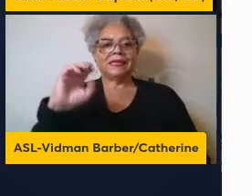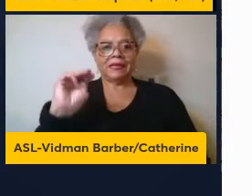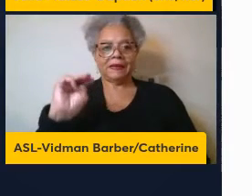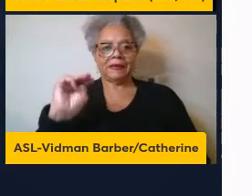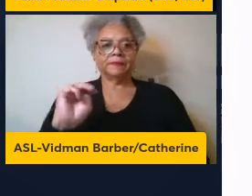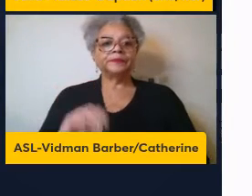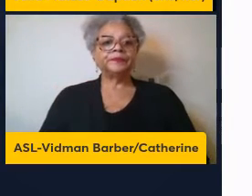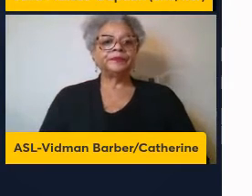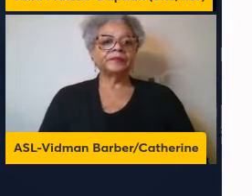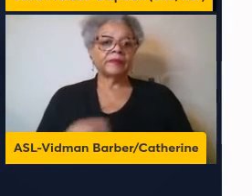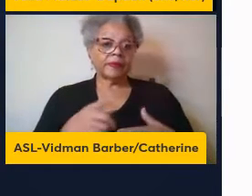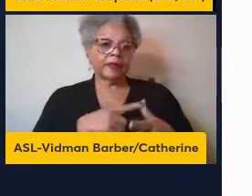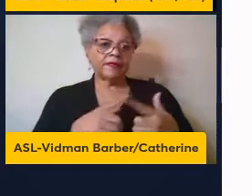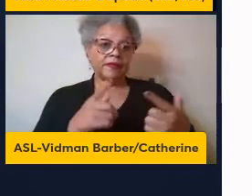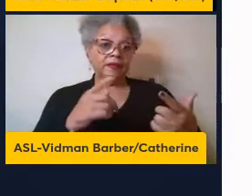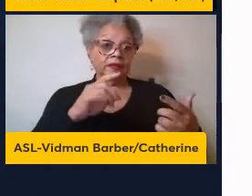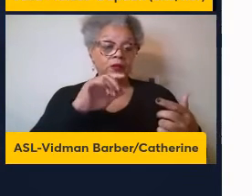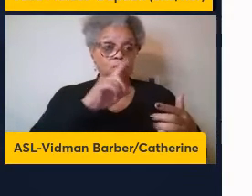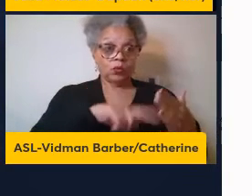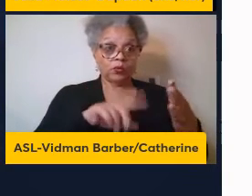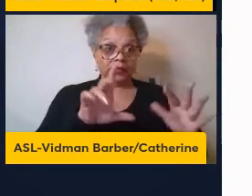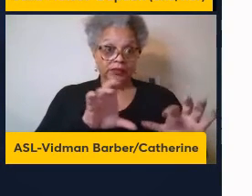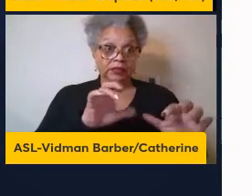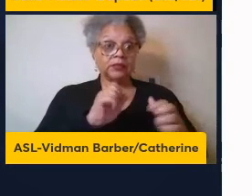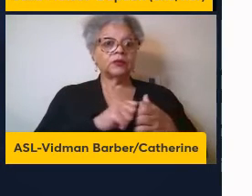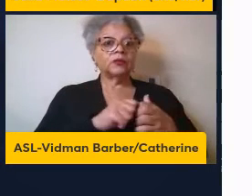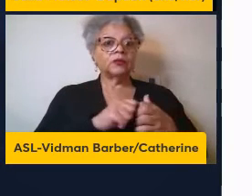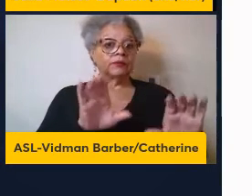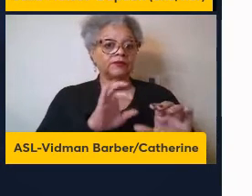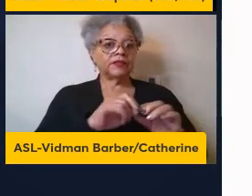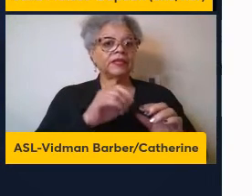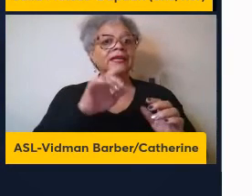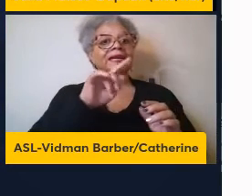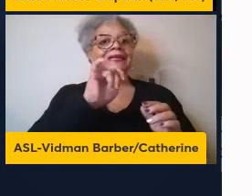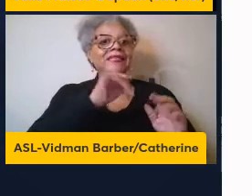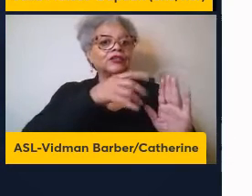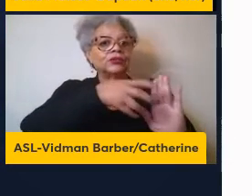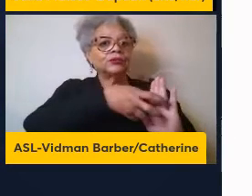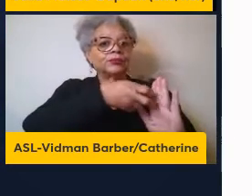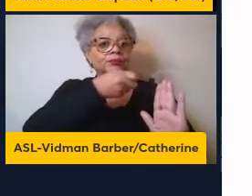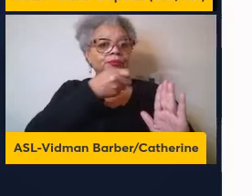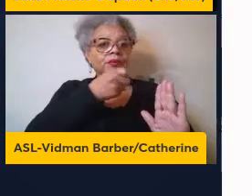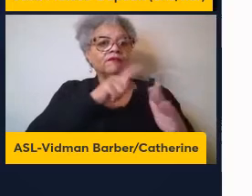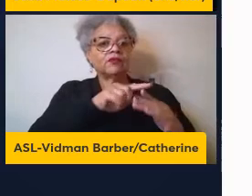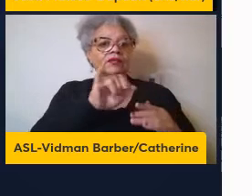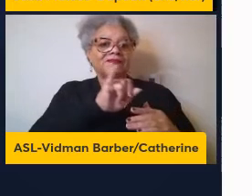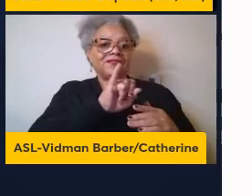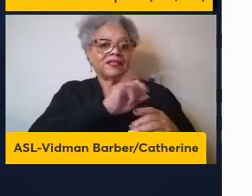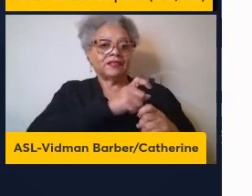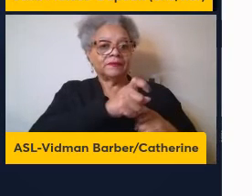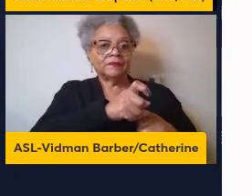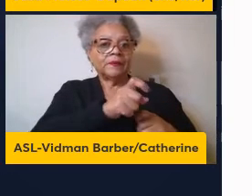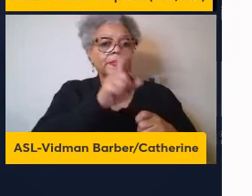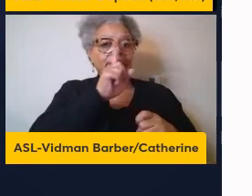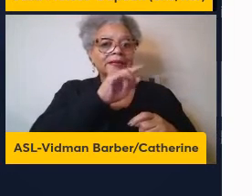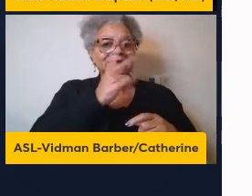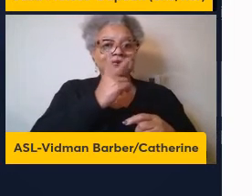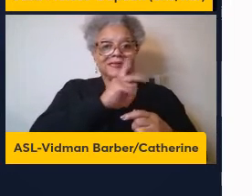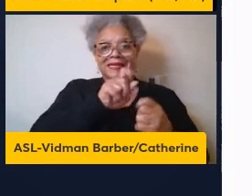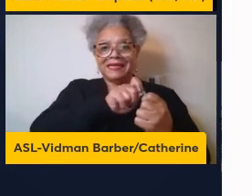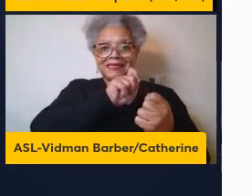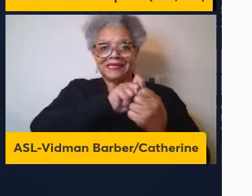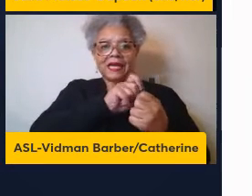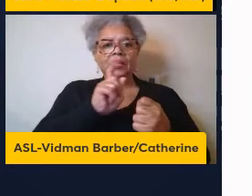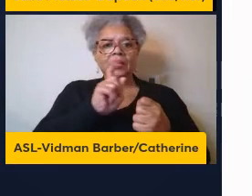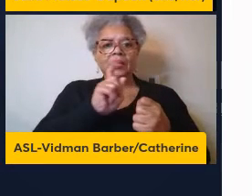And in order to address this, I performed tissue clearing on infected mouse brains to see exactly where the parasites